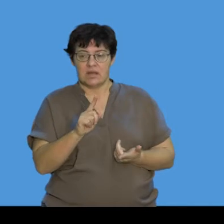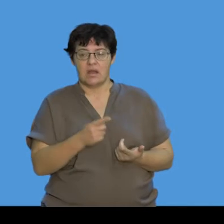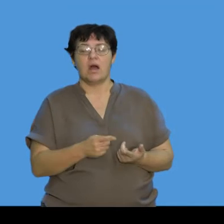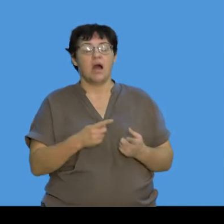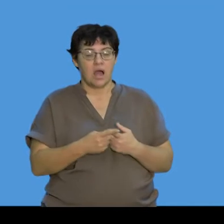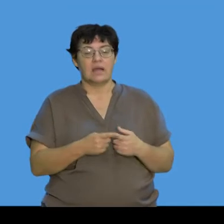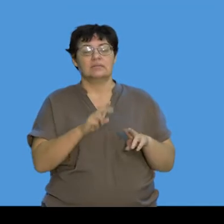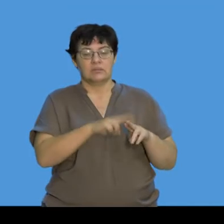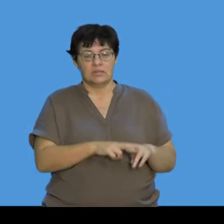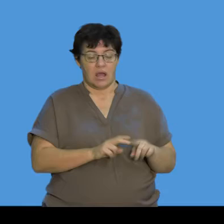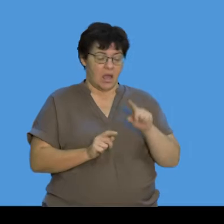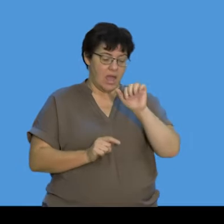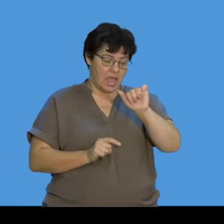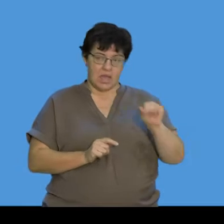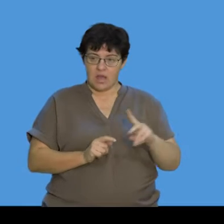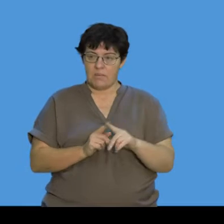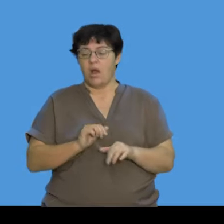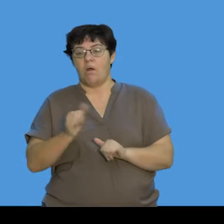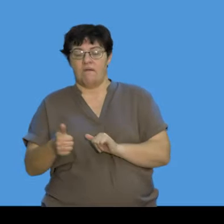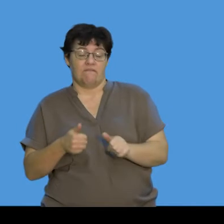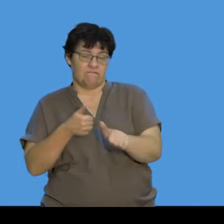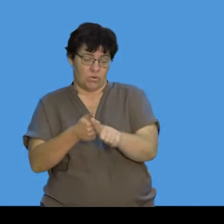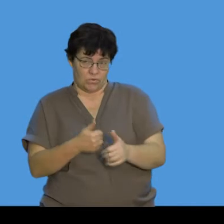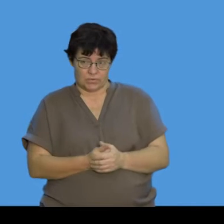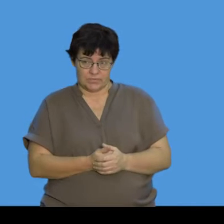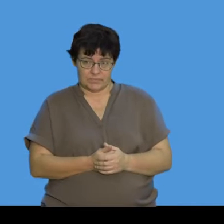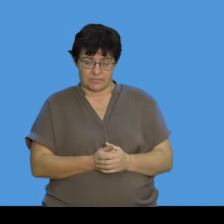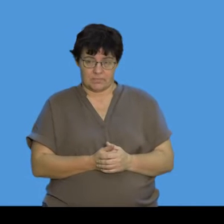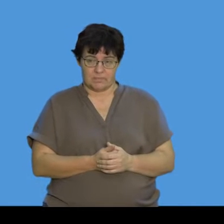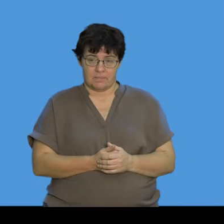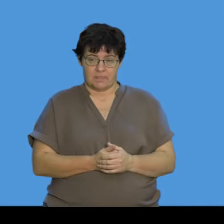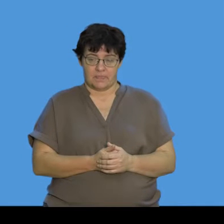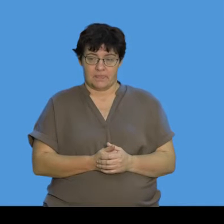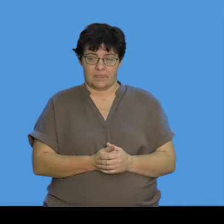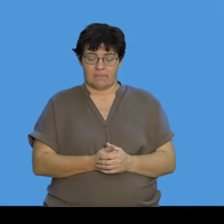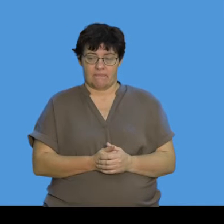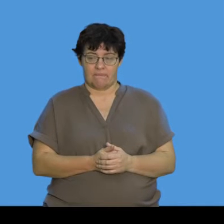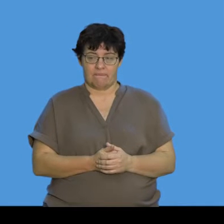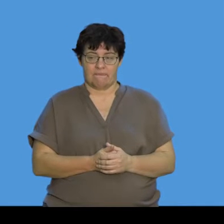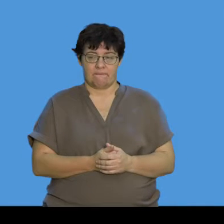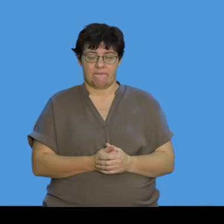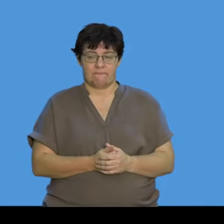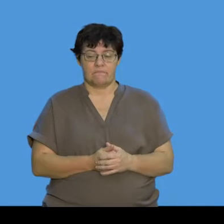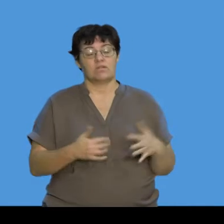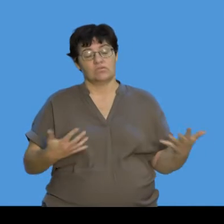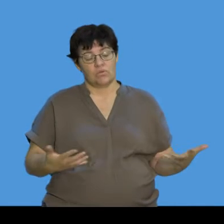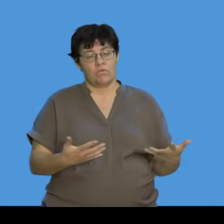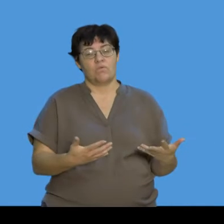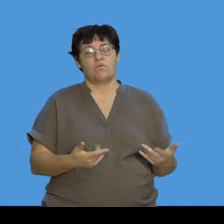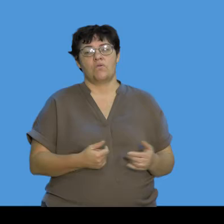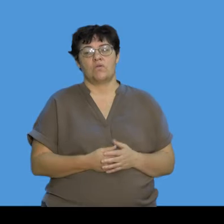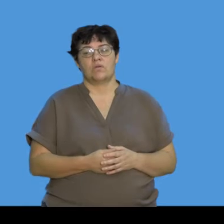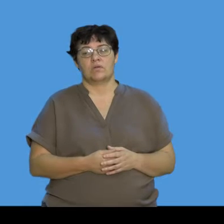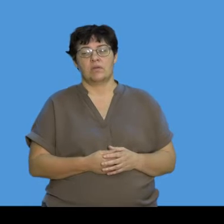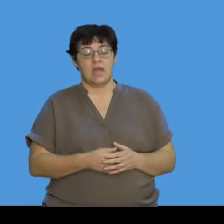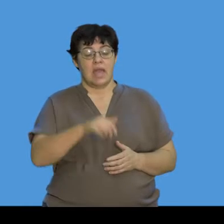the corresponding sides, right? We name these in the order of the corresponding sides. So for example, the